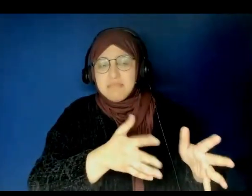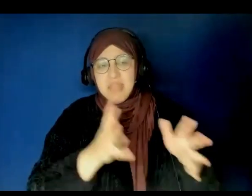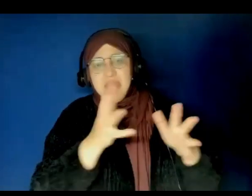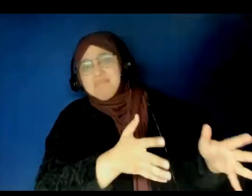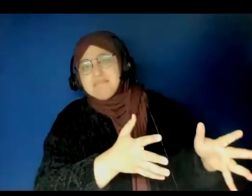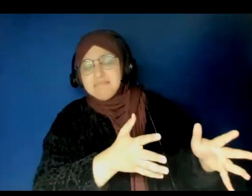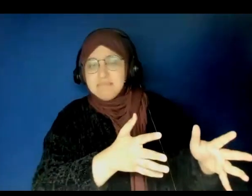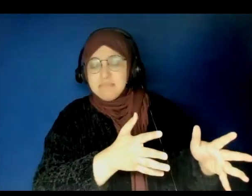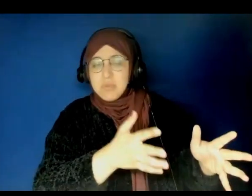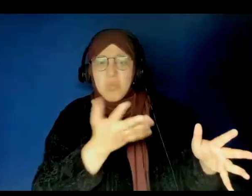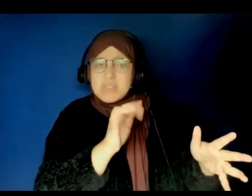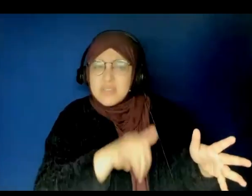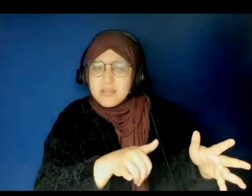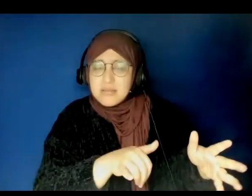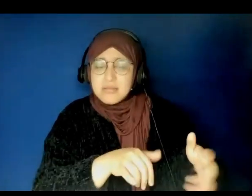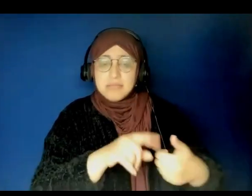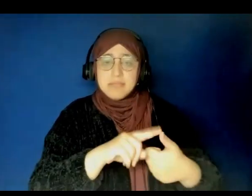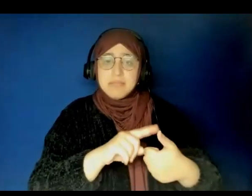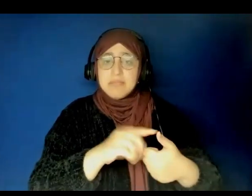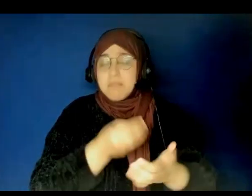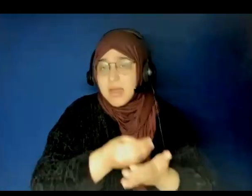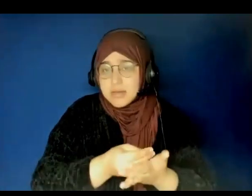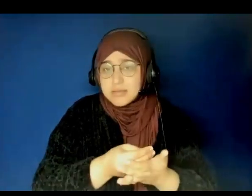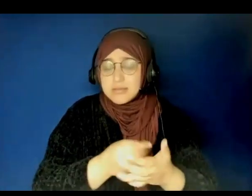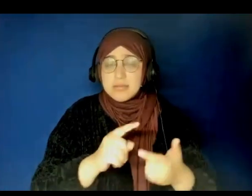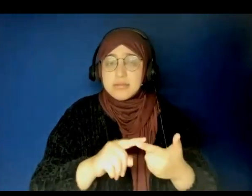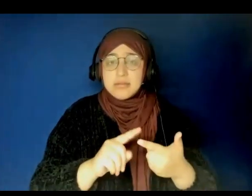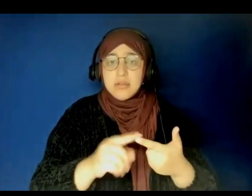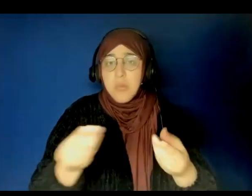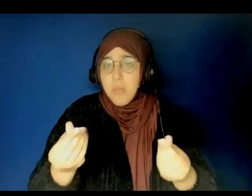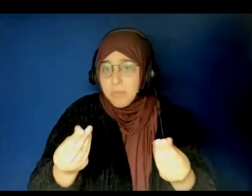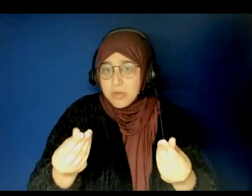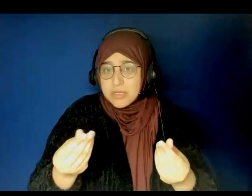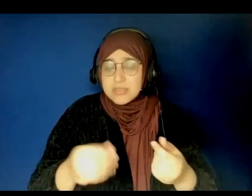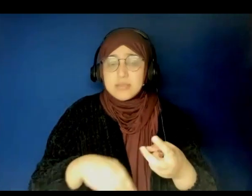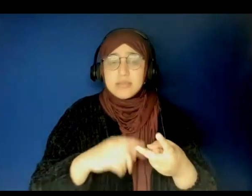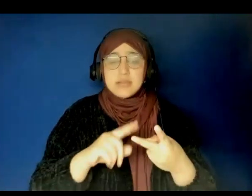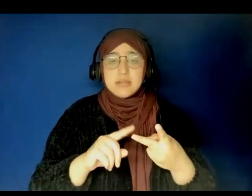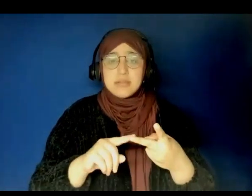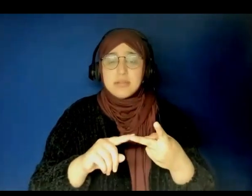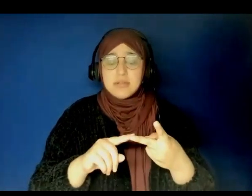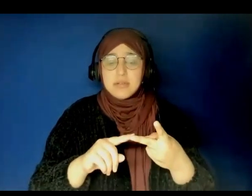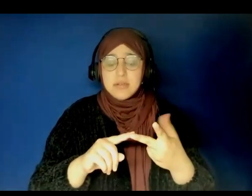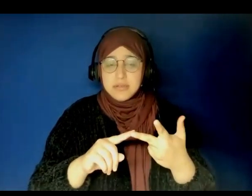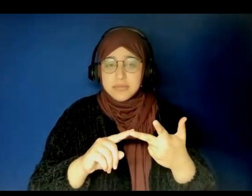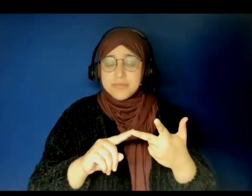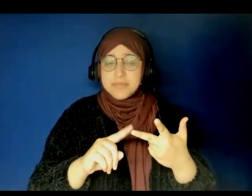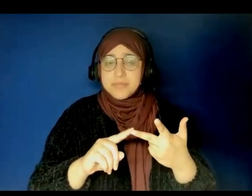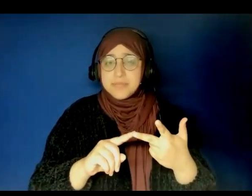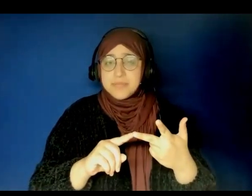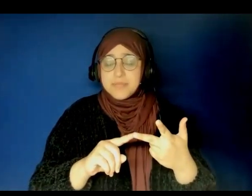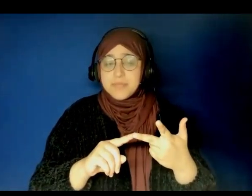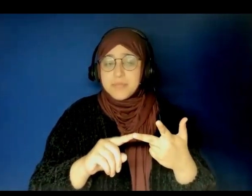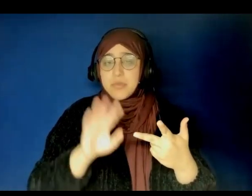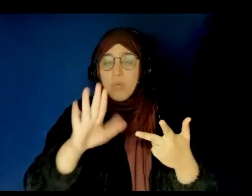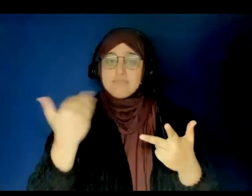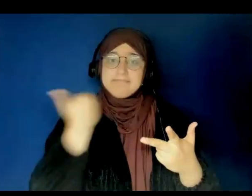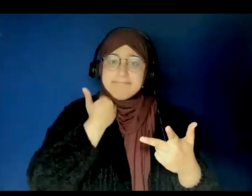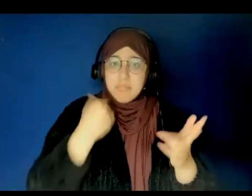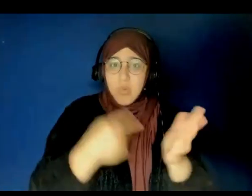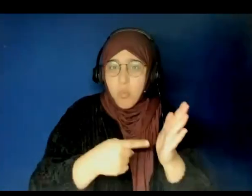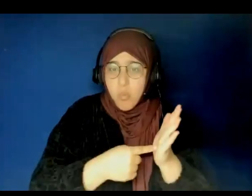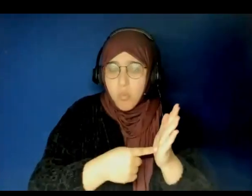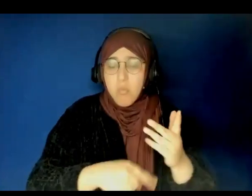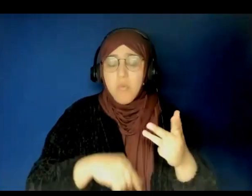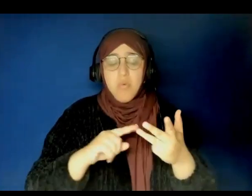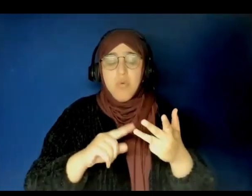is your money, it is your property, it is your debt, it is